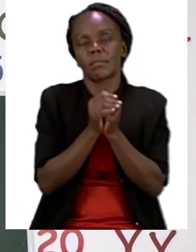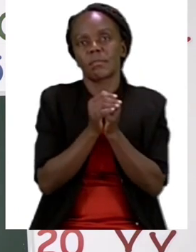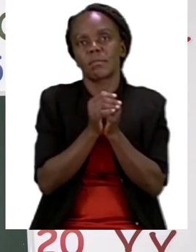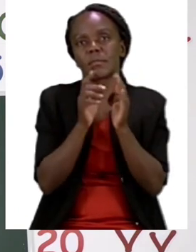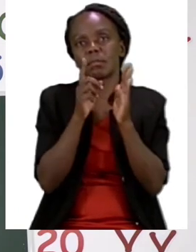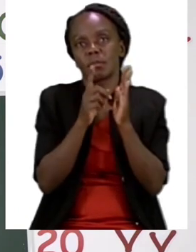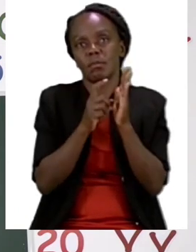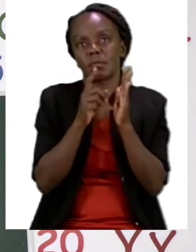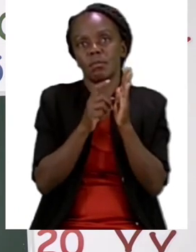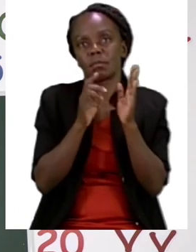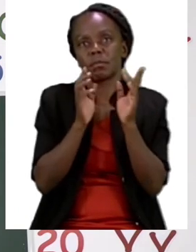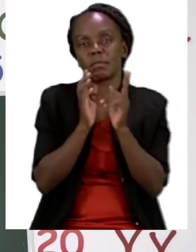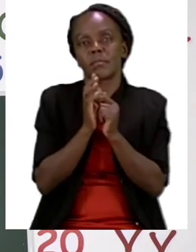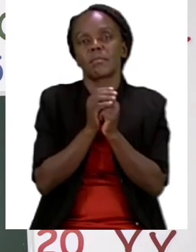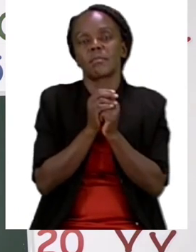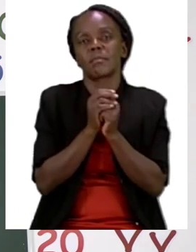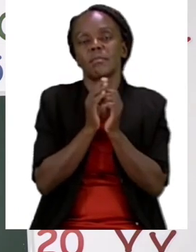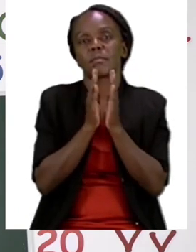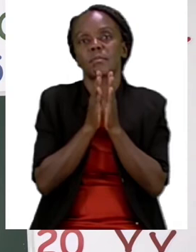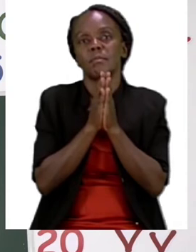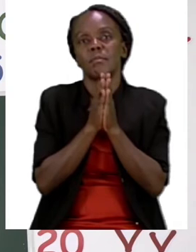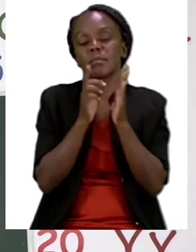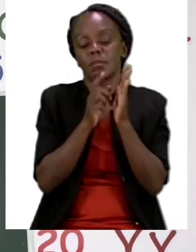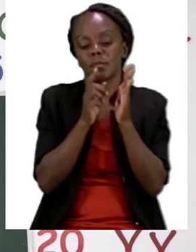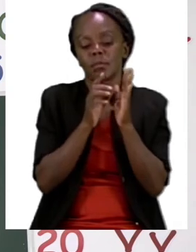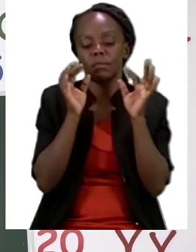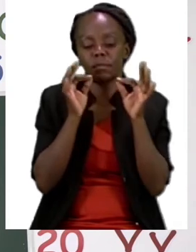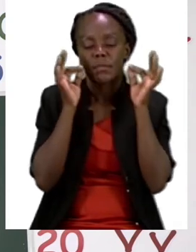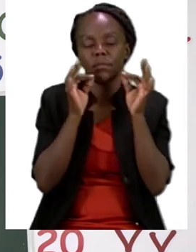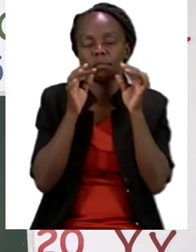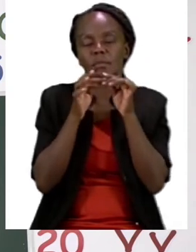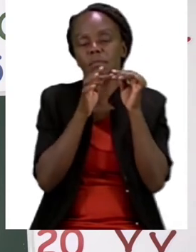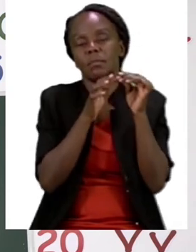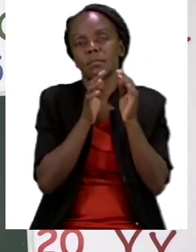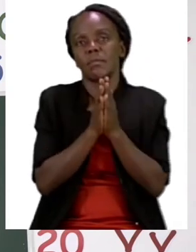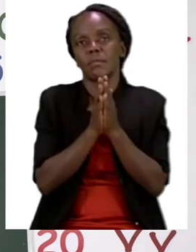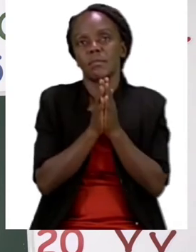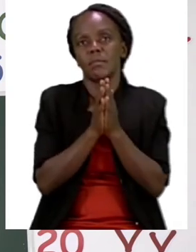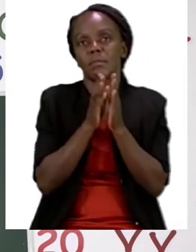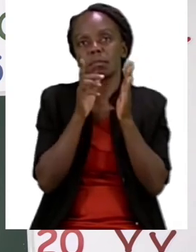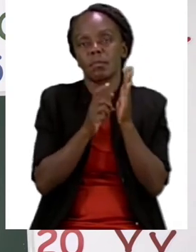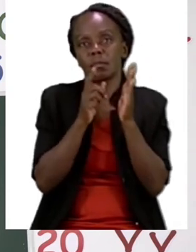sanitize. So please take your sanitizer and let's sing our special song.